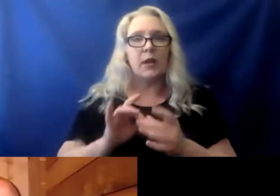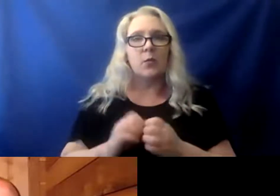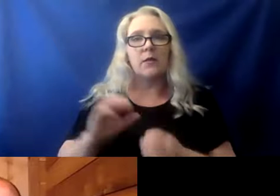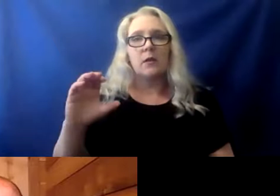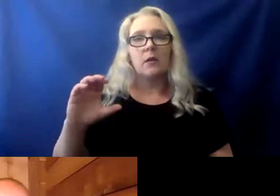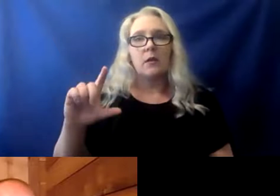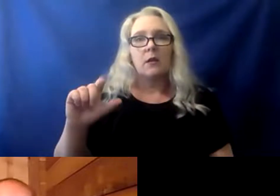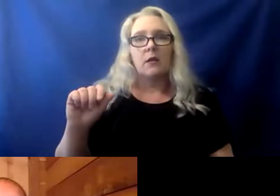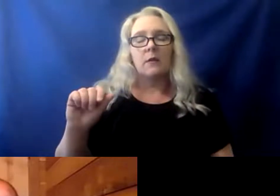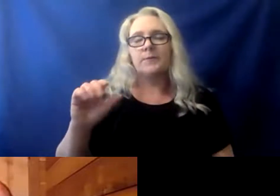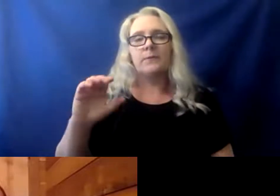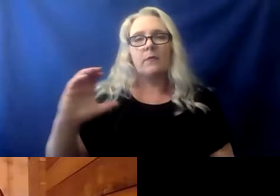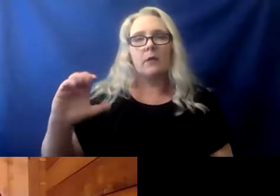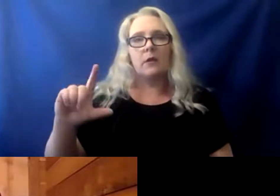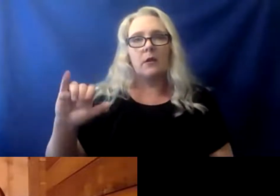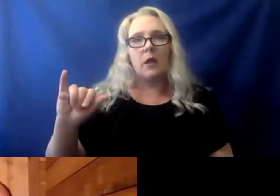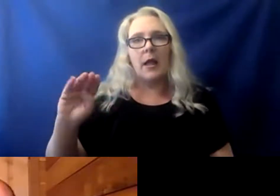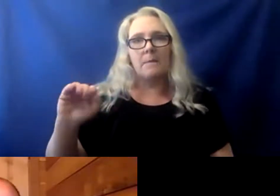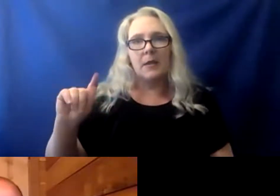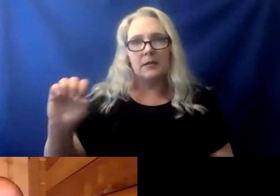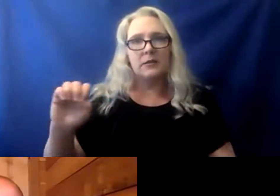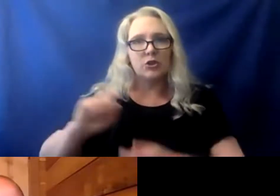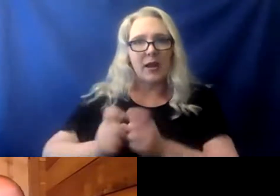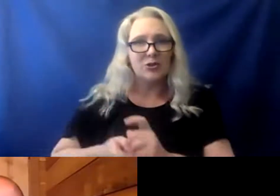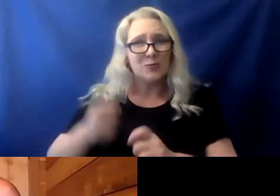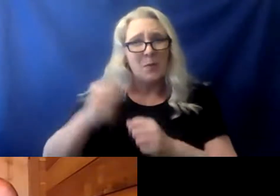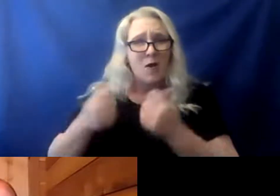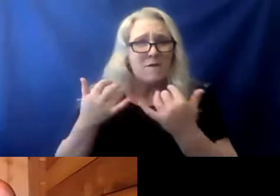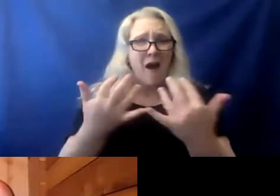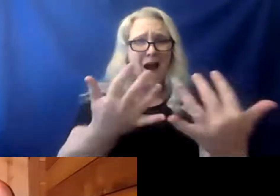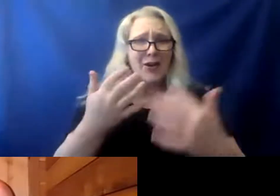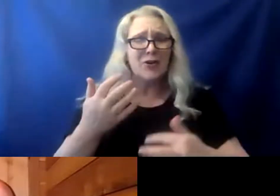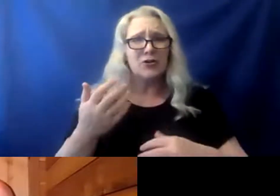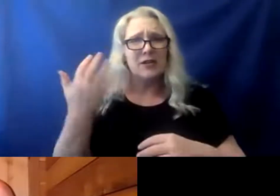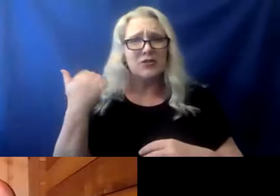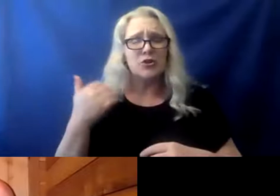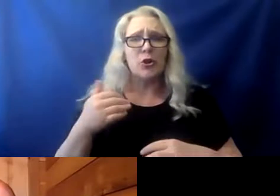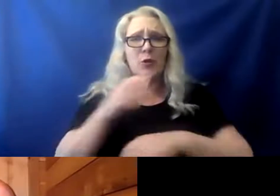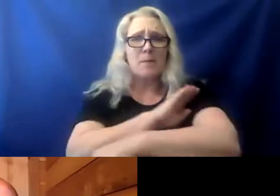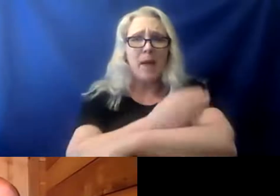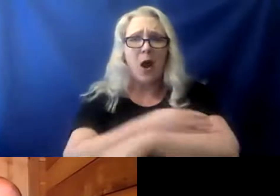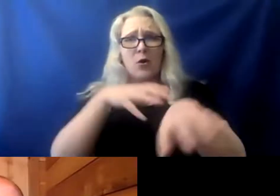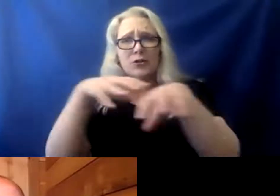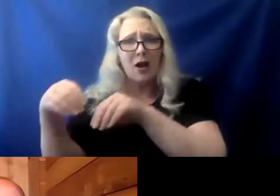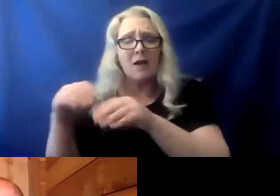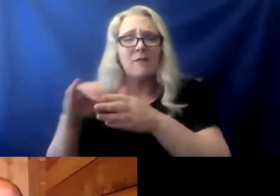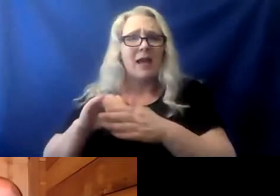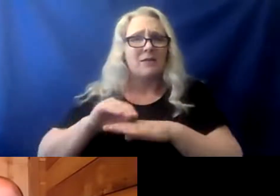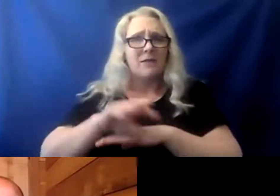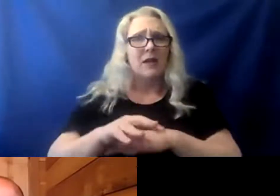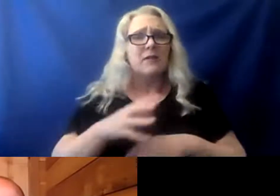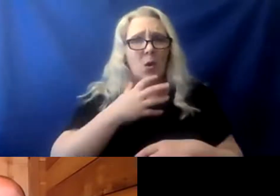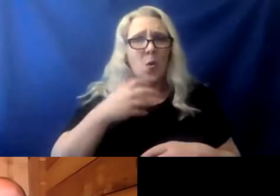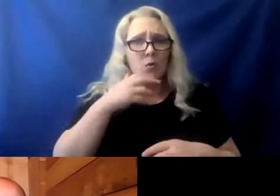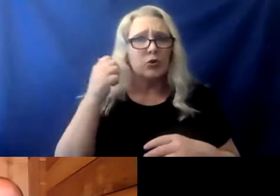the fires last summer and the power shutoffs and realizing the impact on older people and people with disabilities. So, where is that moving?